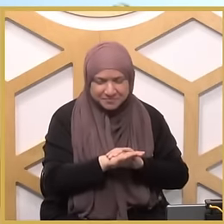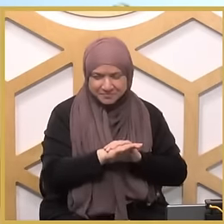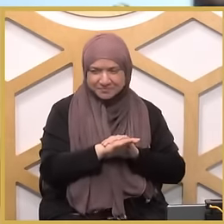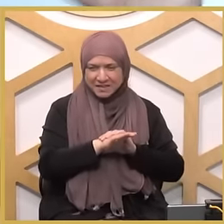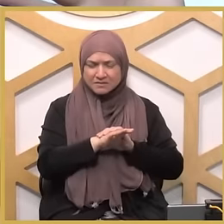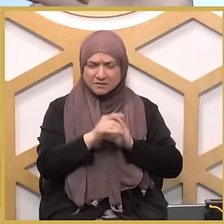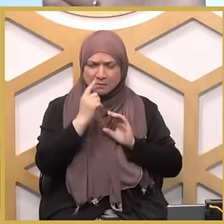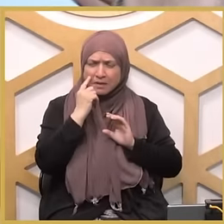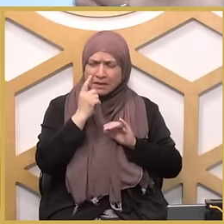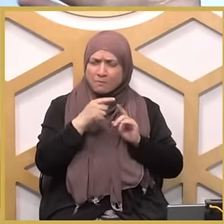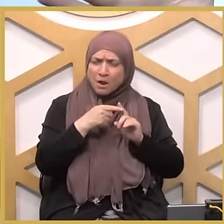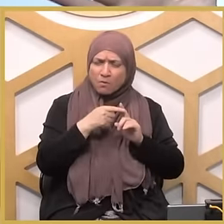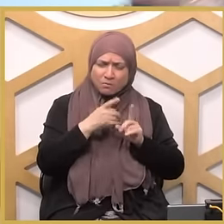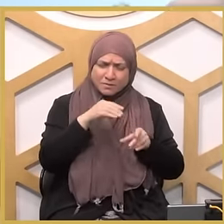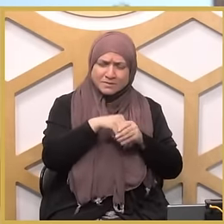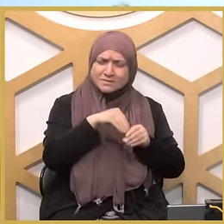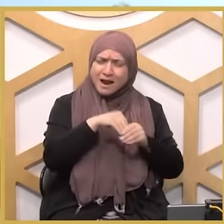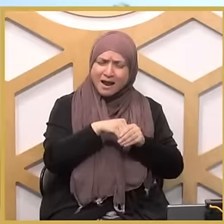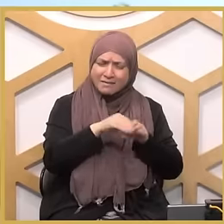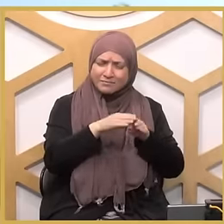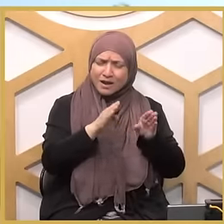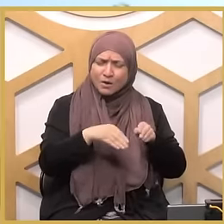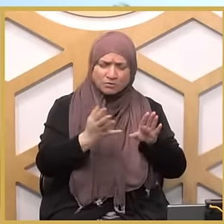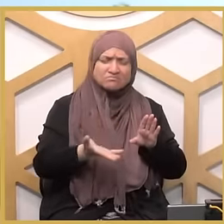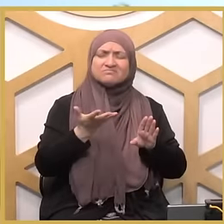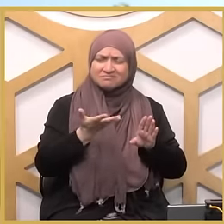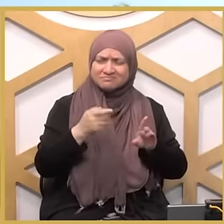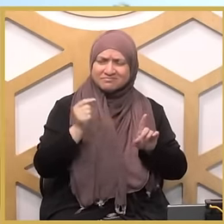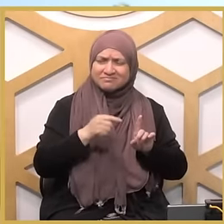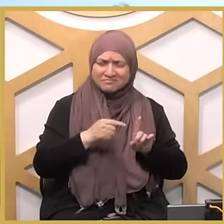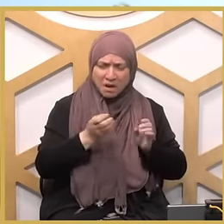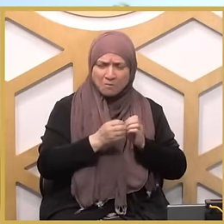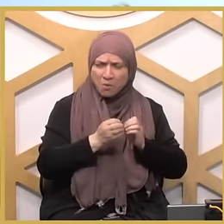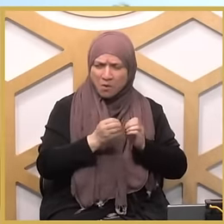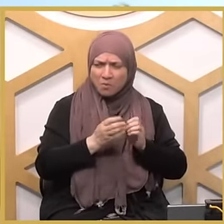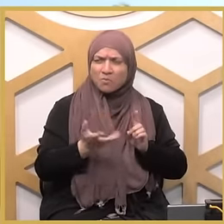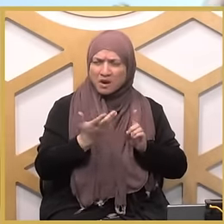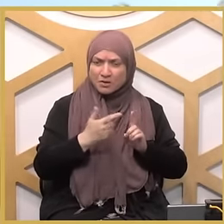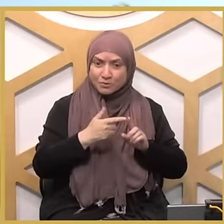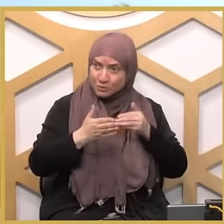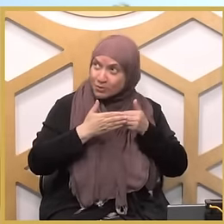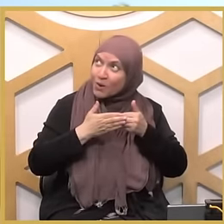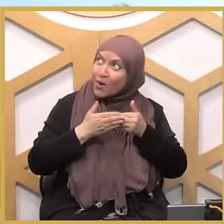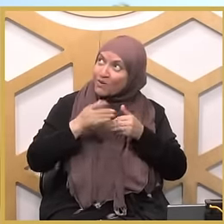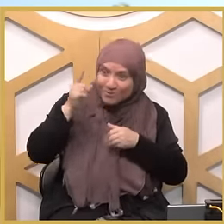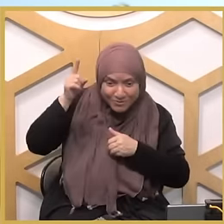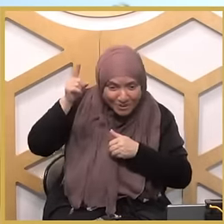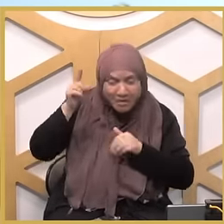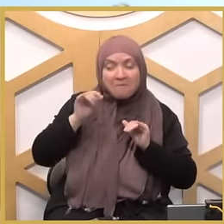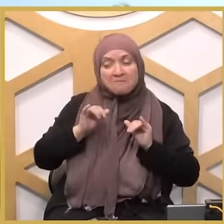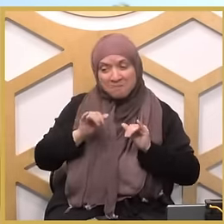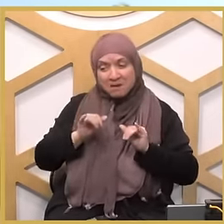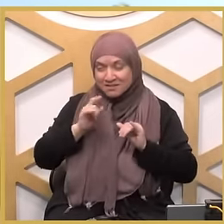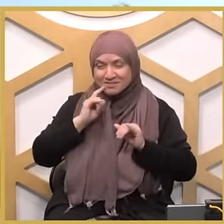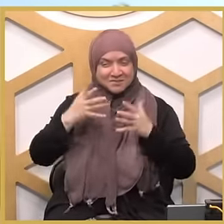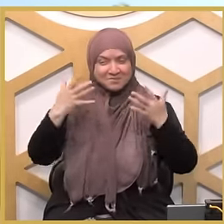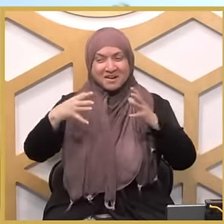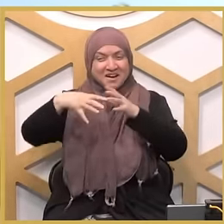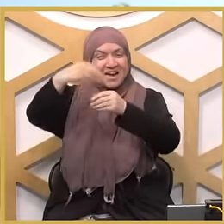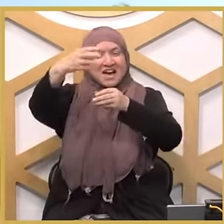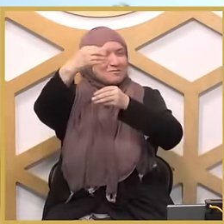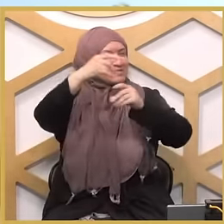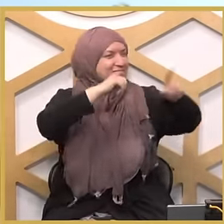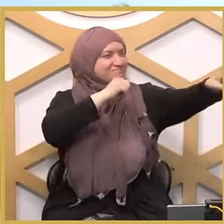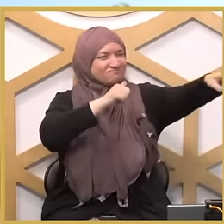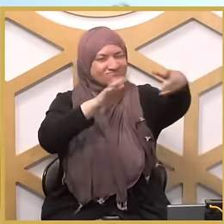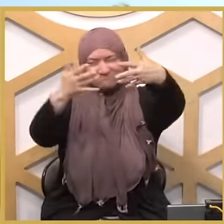Think of the outside as sinning and the inside as ihsan, pursuing ihsan. I don't want to just be in the living room. I want to enjoy closeness,